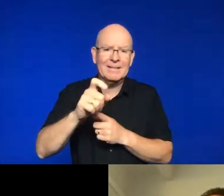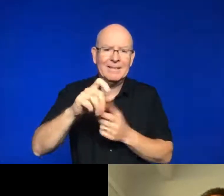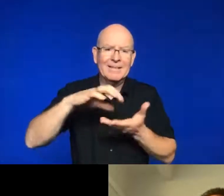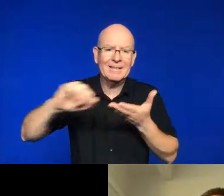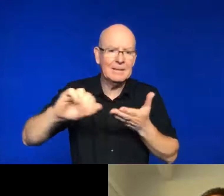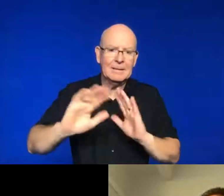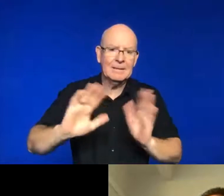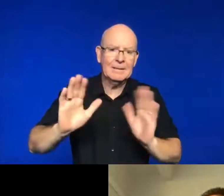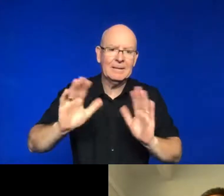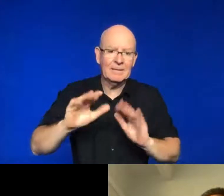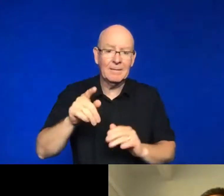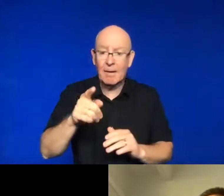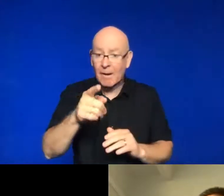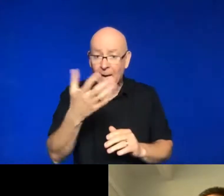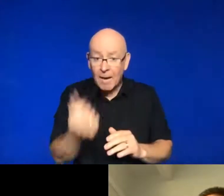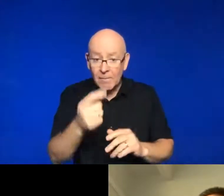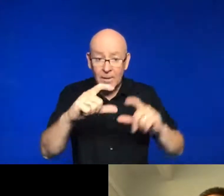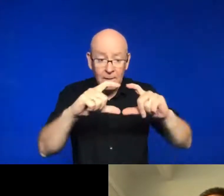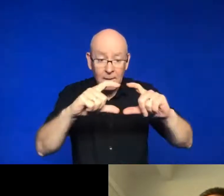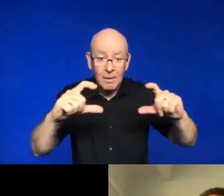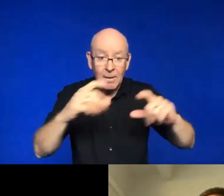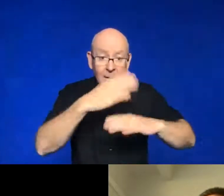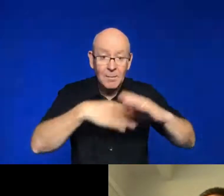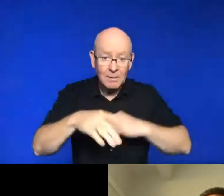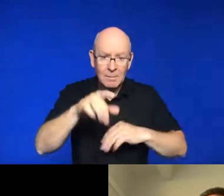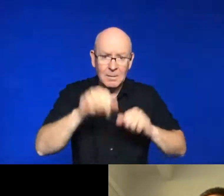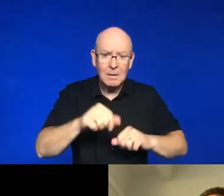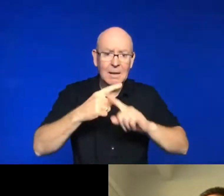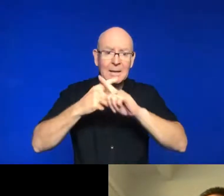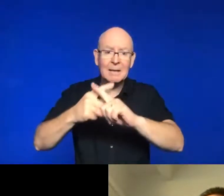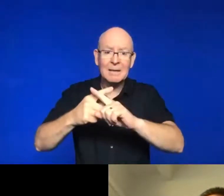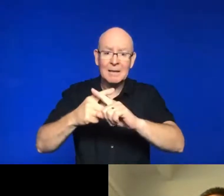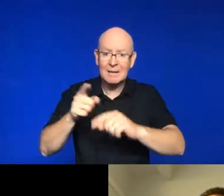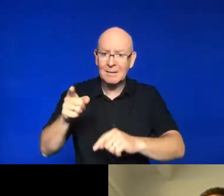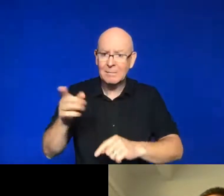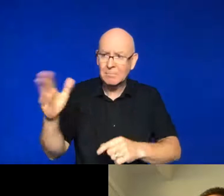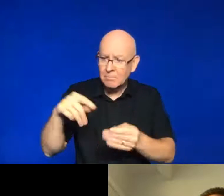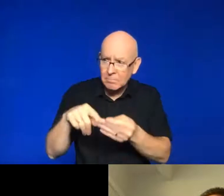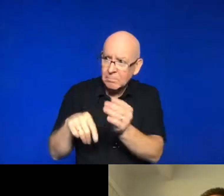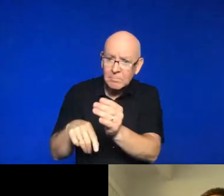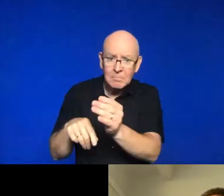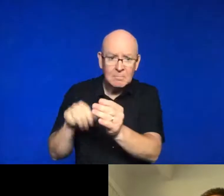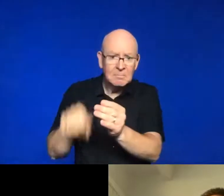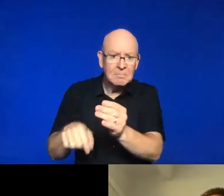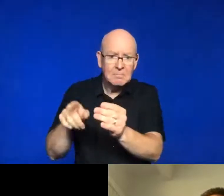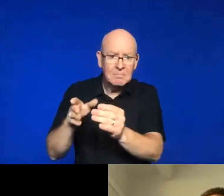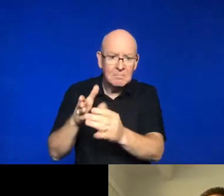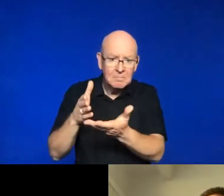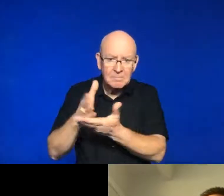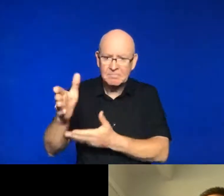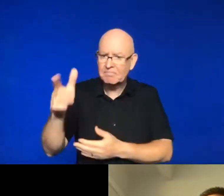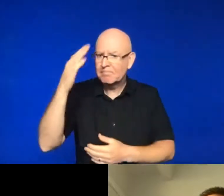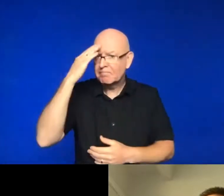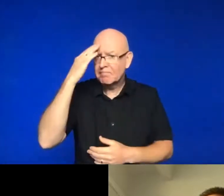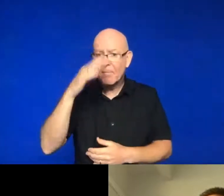that persons with disabilities might need to go for rehabilitation services or health, and wants to facilitate their